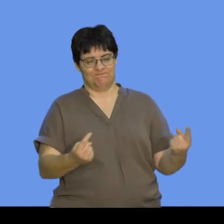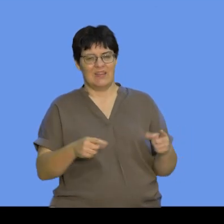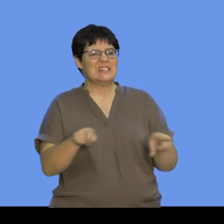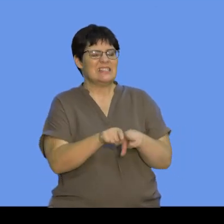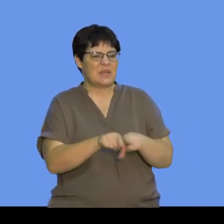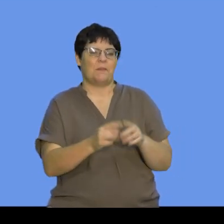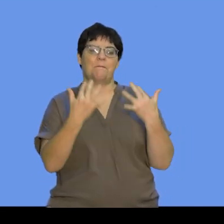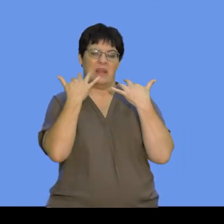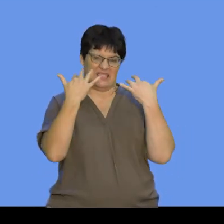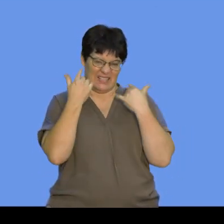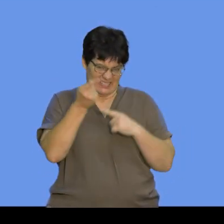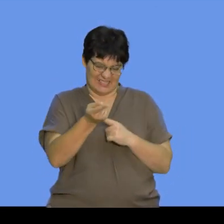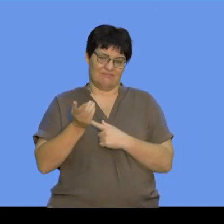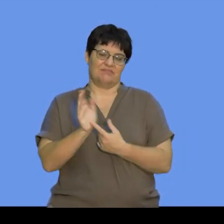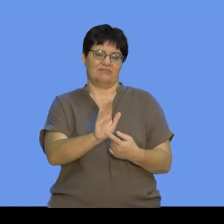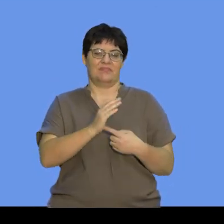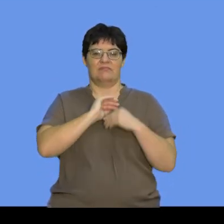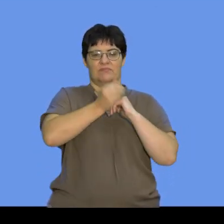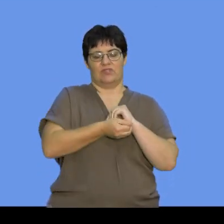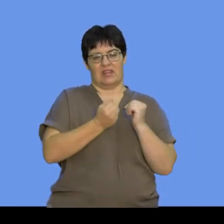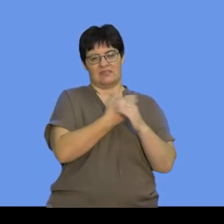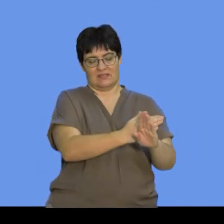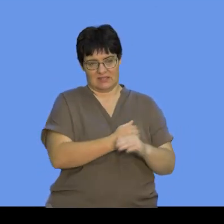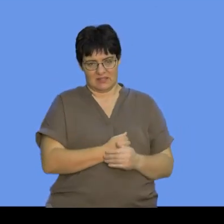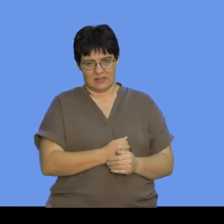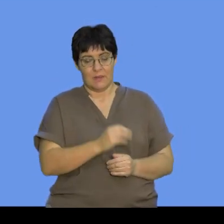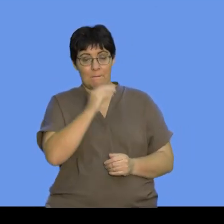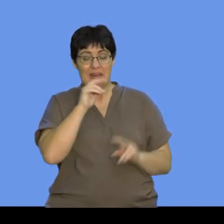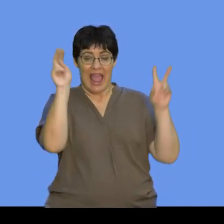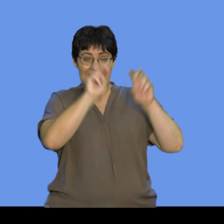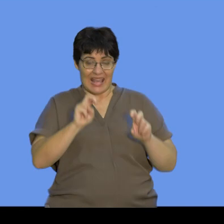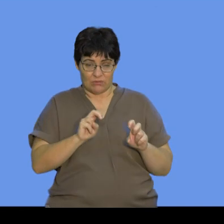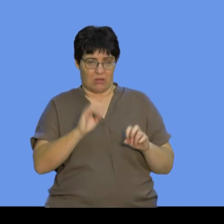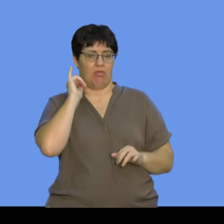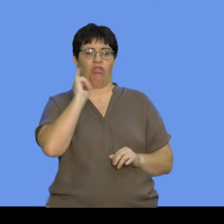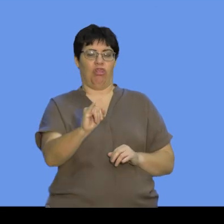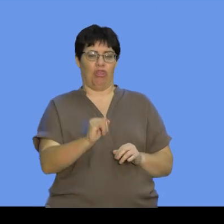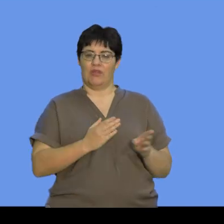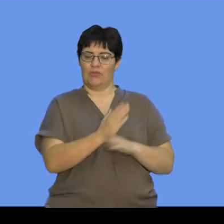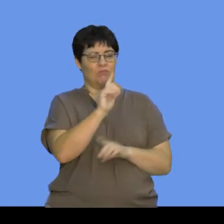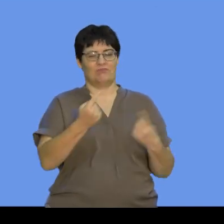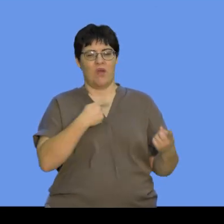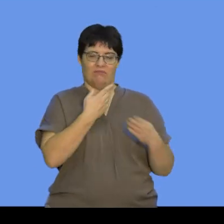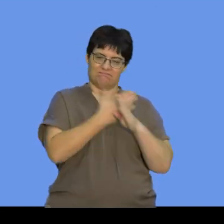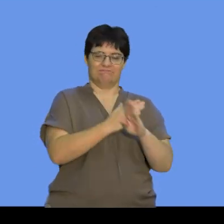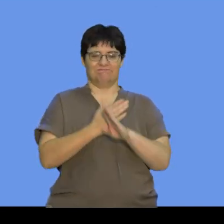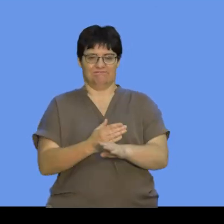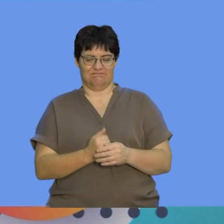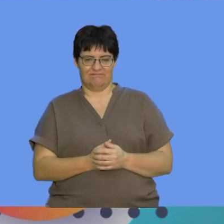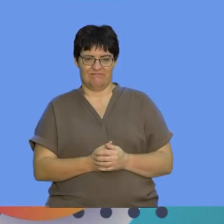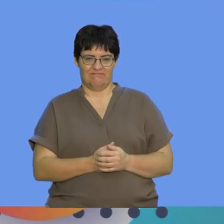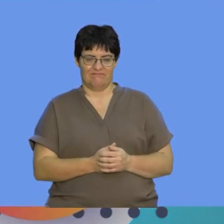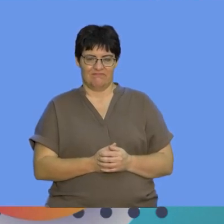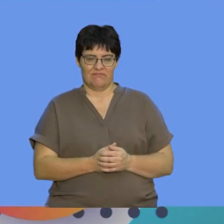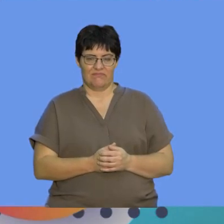good insulator, making it actually a bad electrical conductor, if you come to think of it, right? Okay, so having